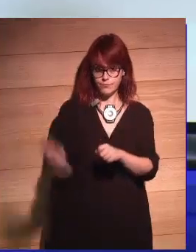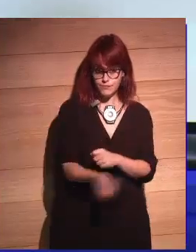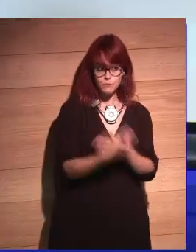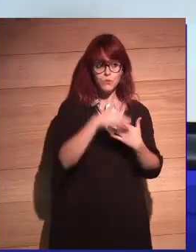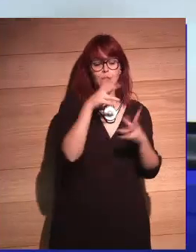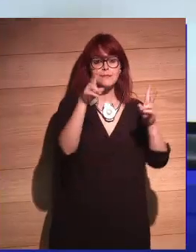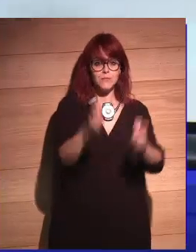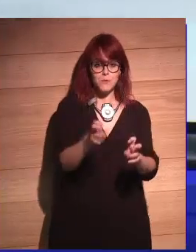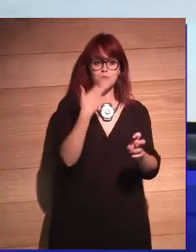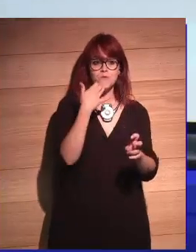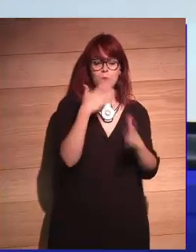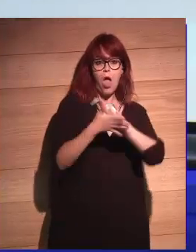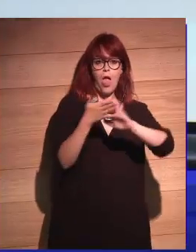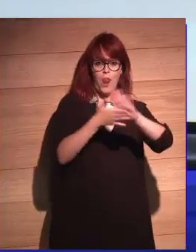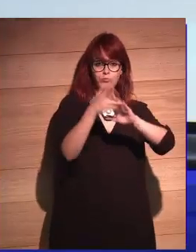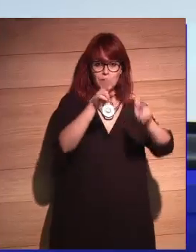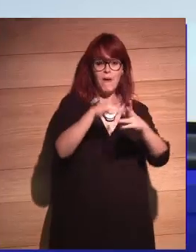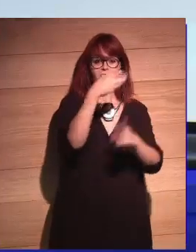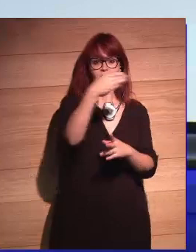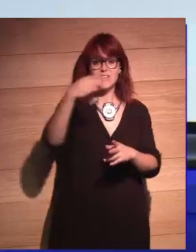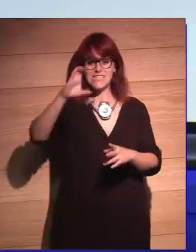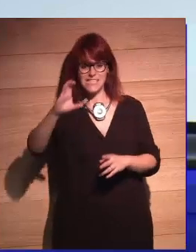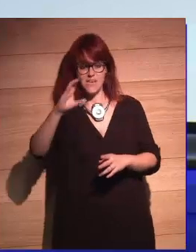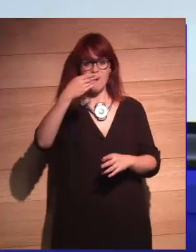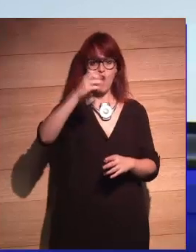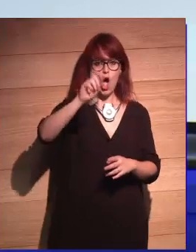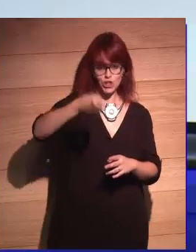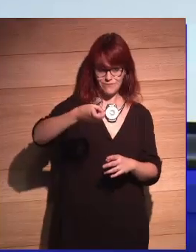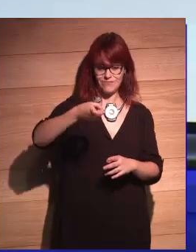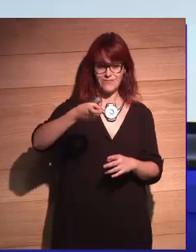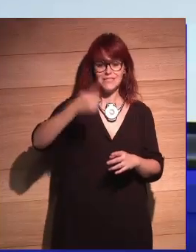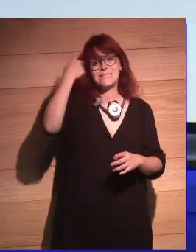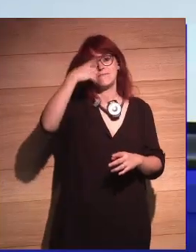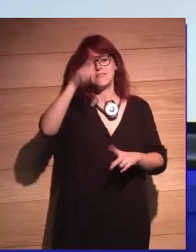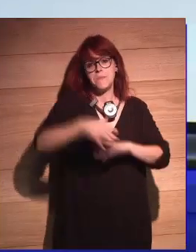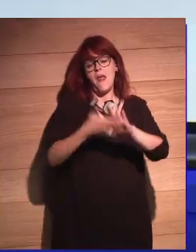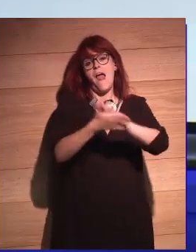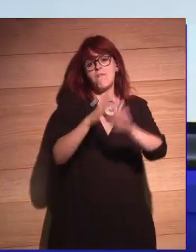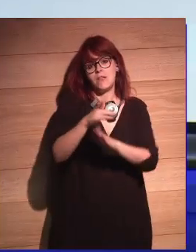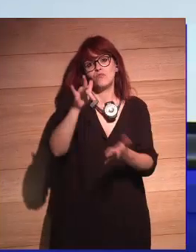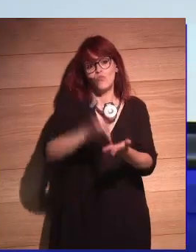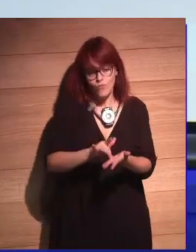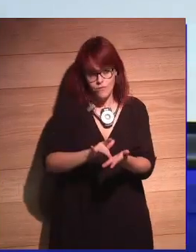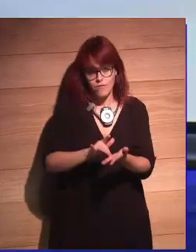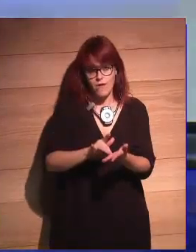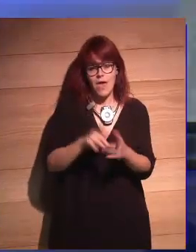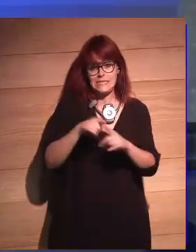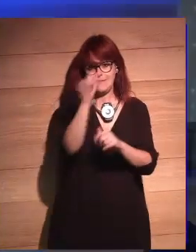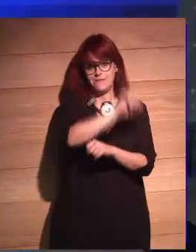Box, you'll find a whole bunch of stuff that we've just released this week around this. Okay?